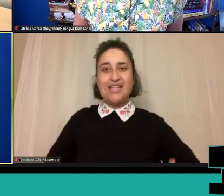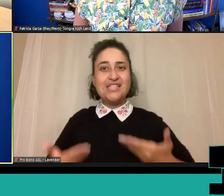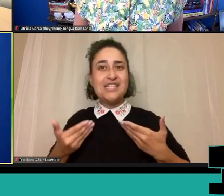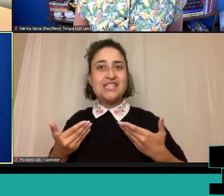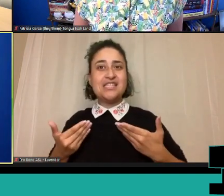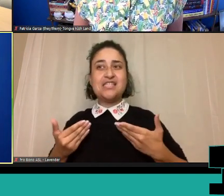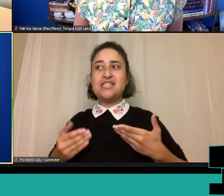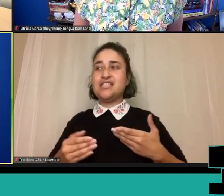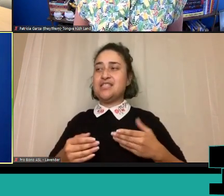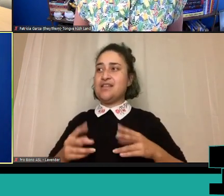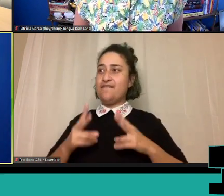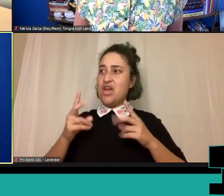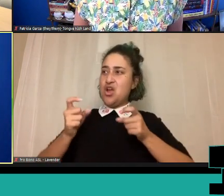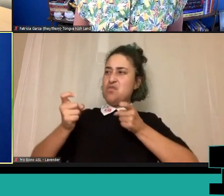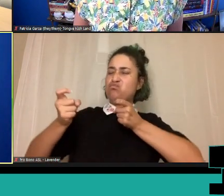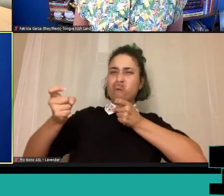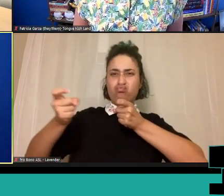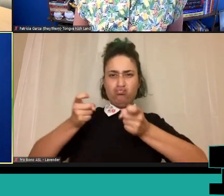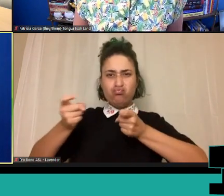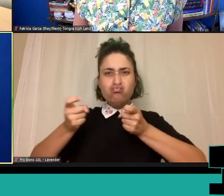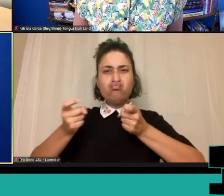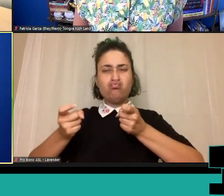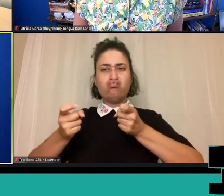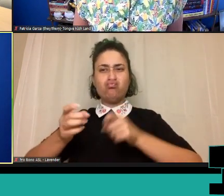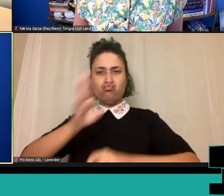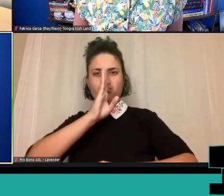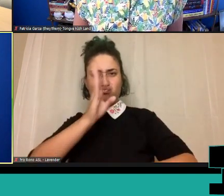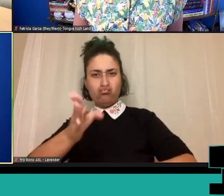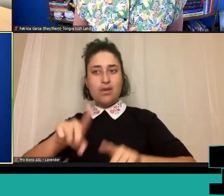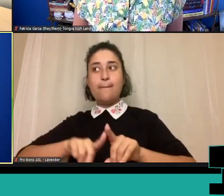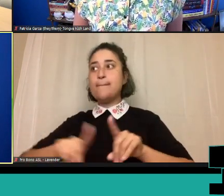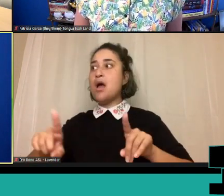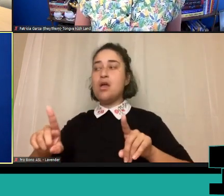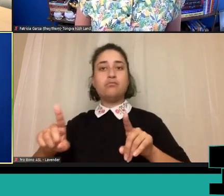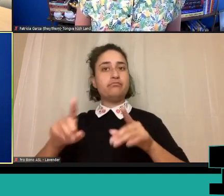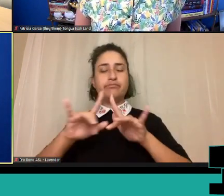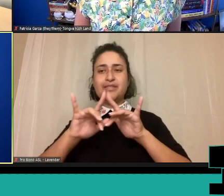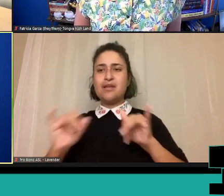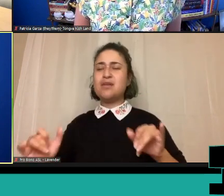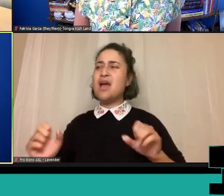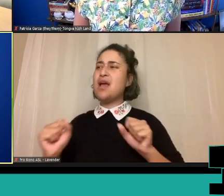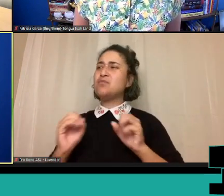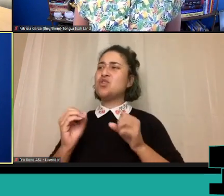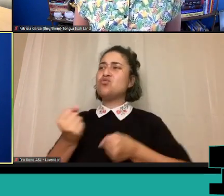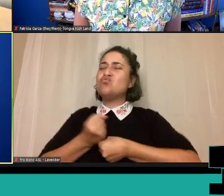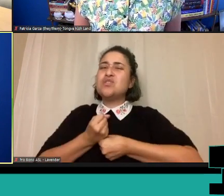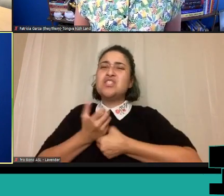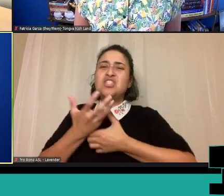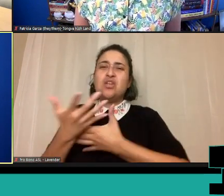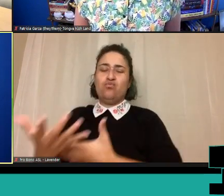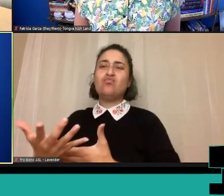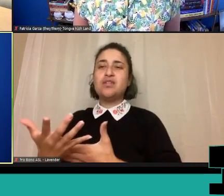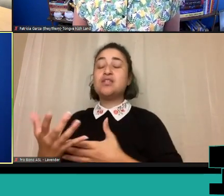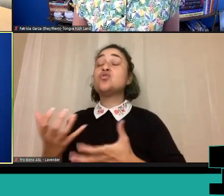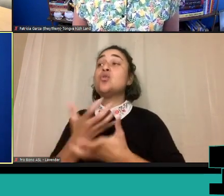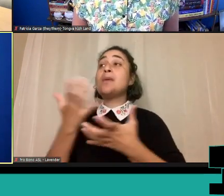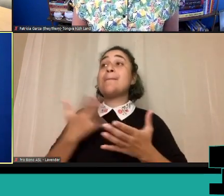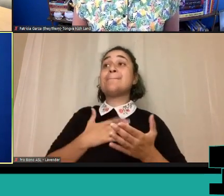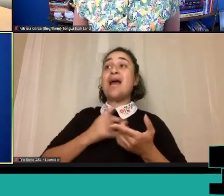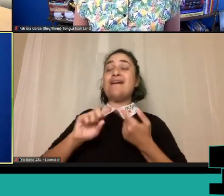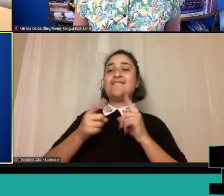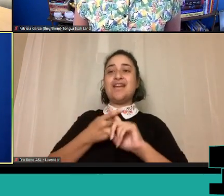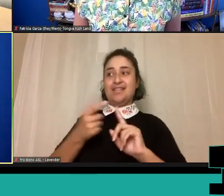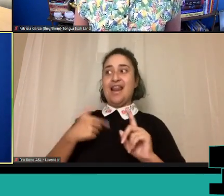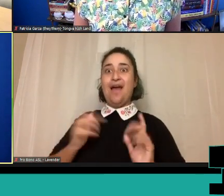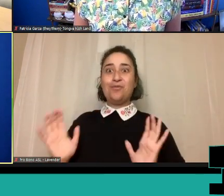commanding, but also so generous. There's been so many of my friends who, and I was actually encouraged